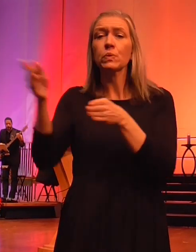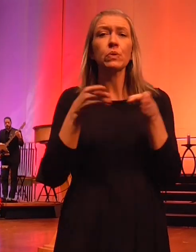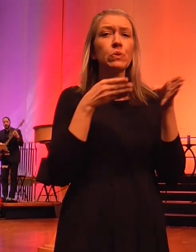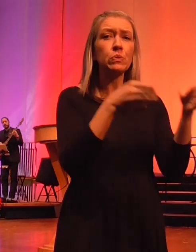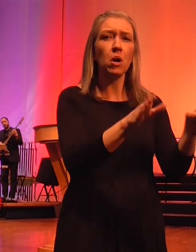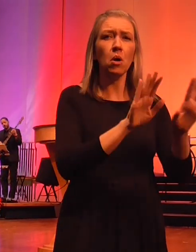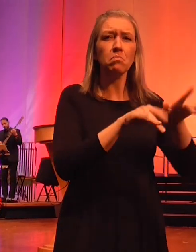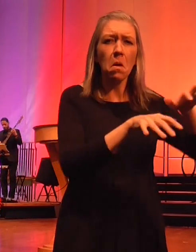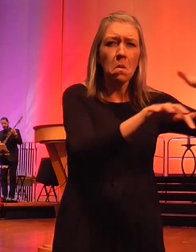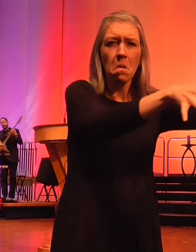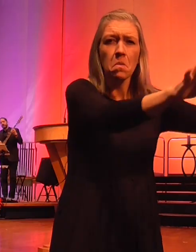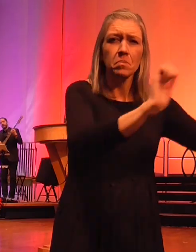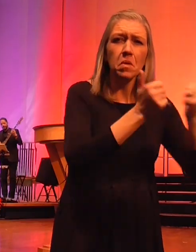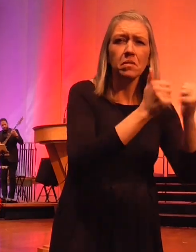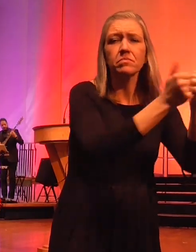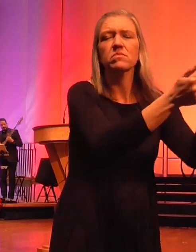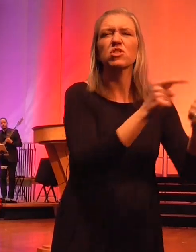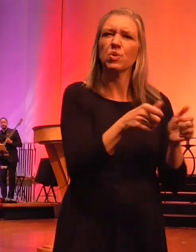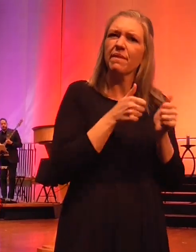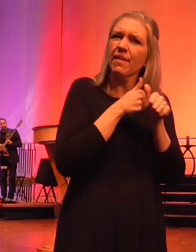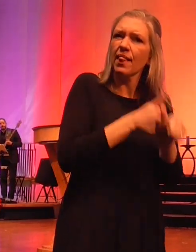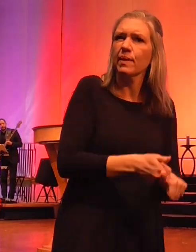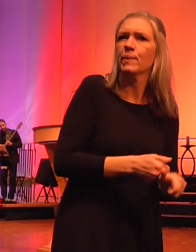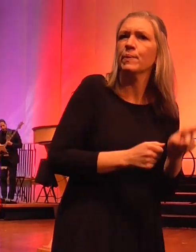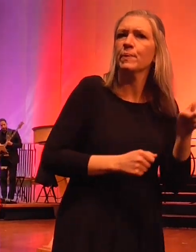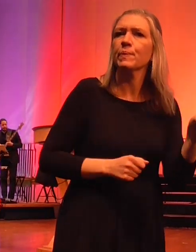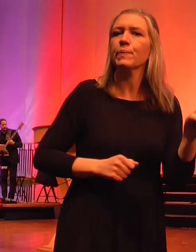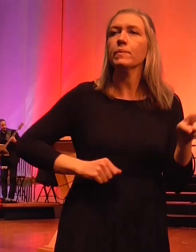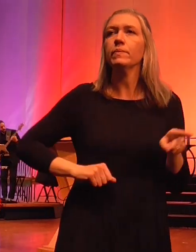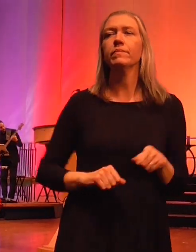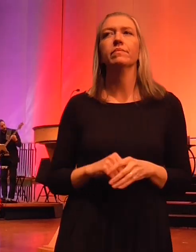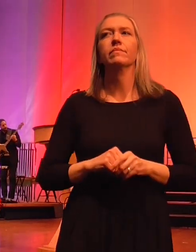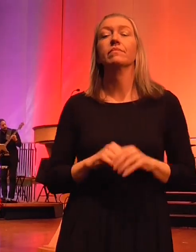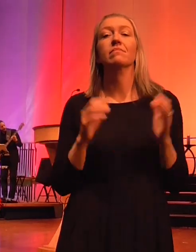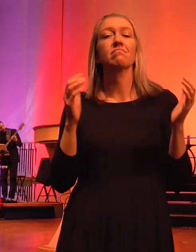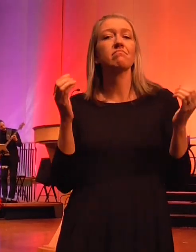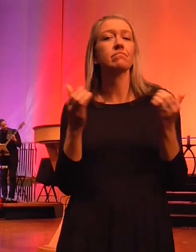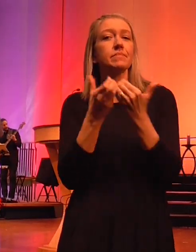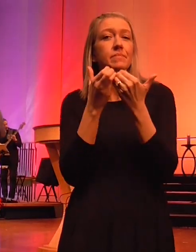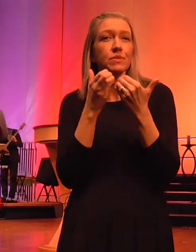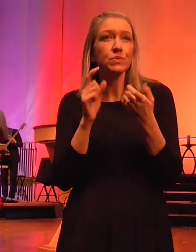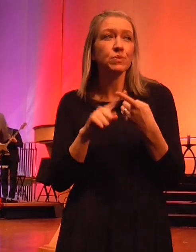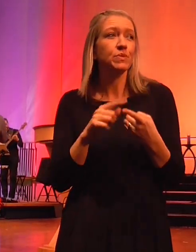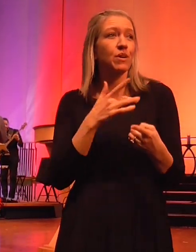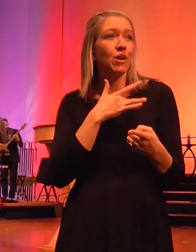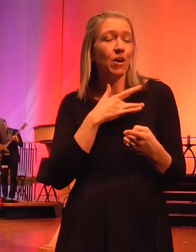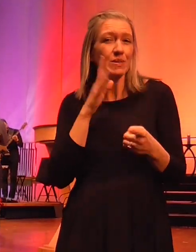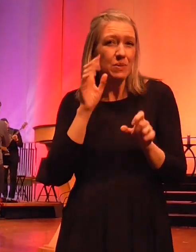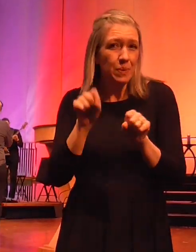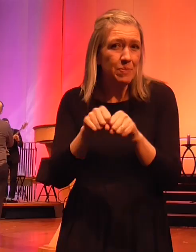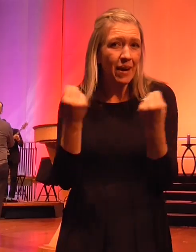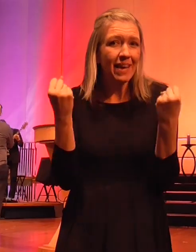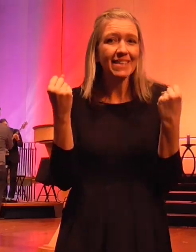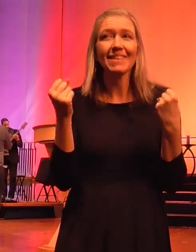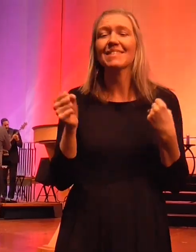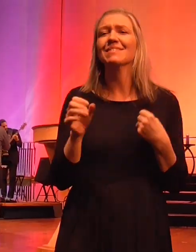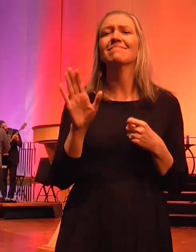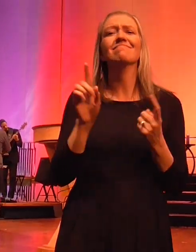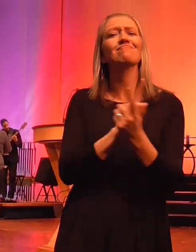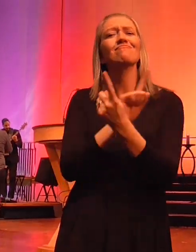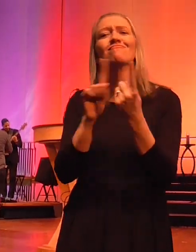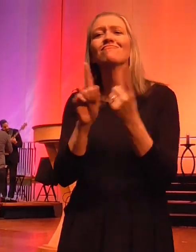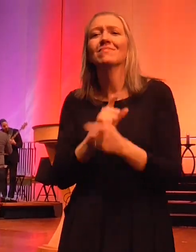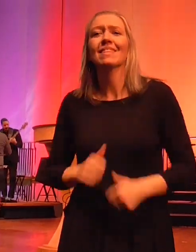road that you follow. Oh, well, here's to the hearts you're gonna break. Here's to